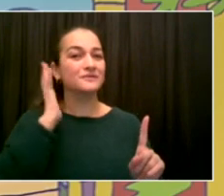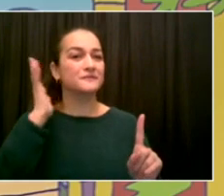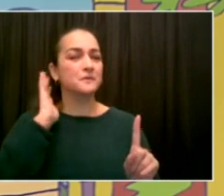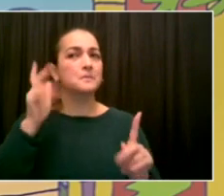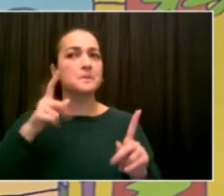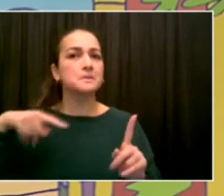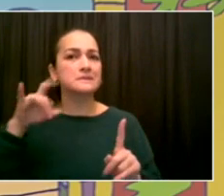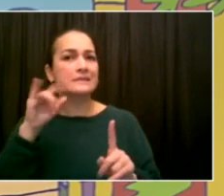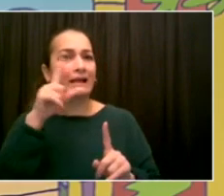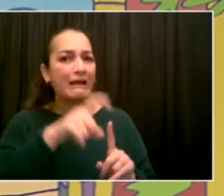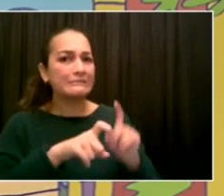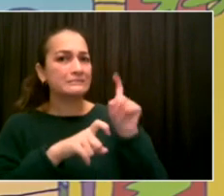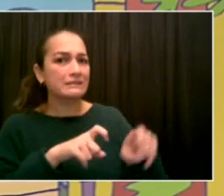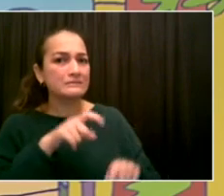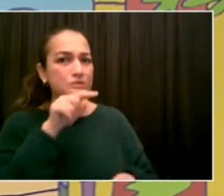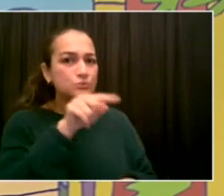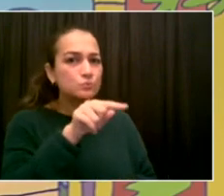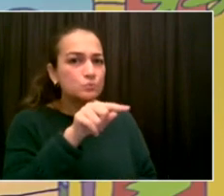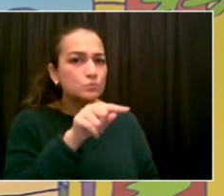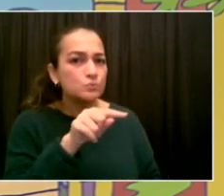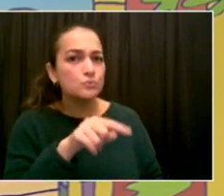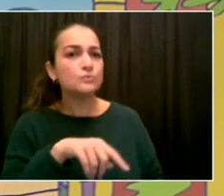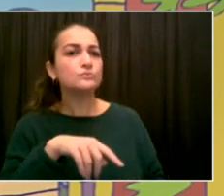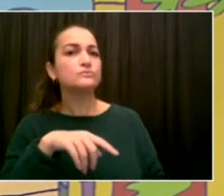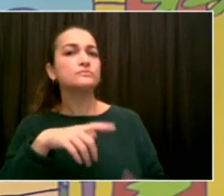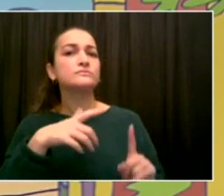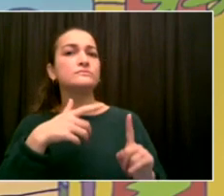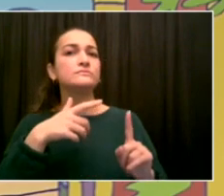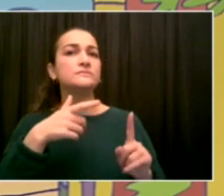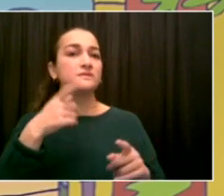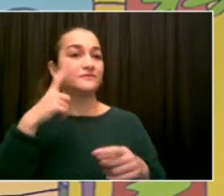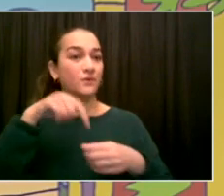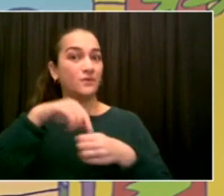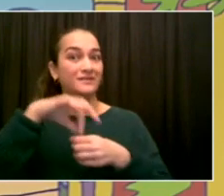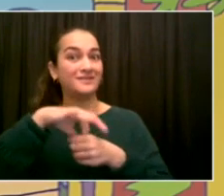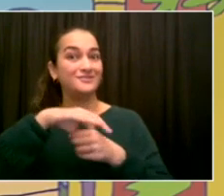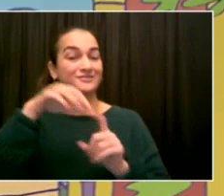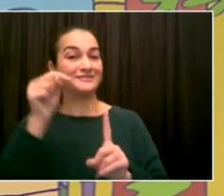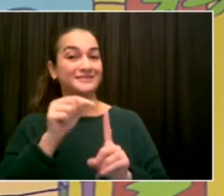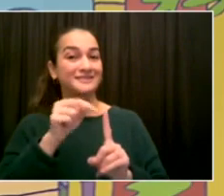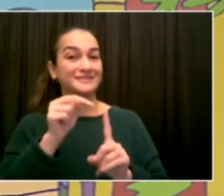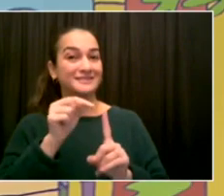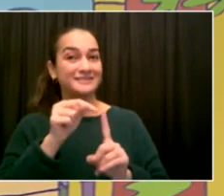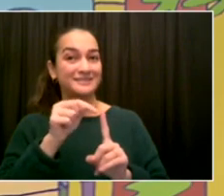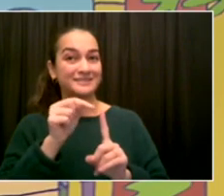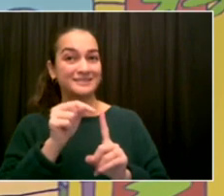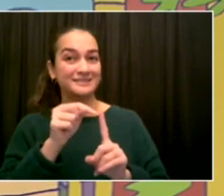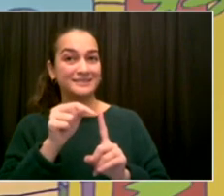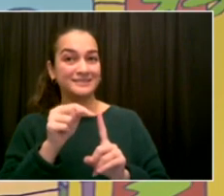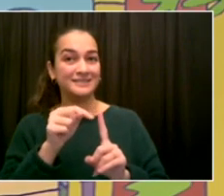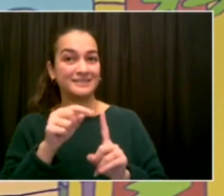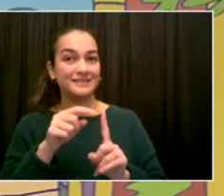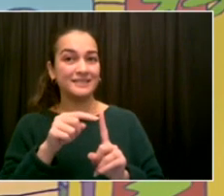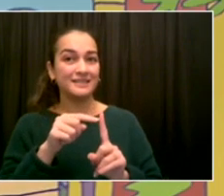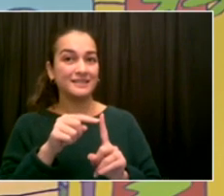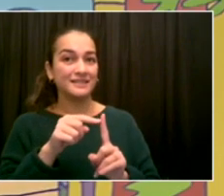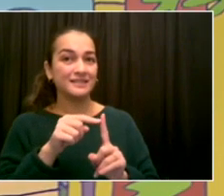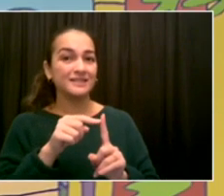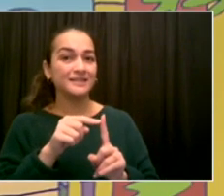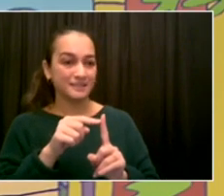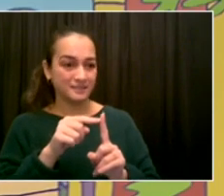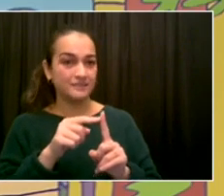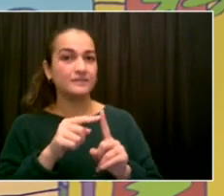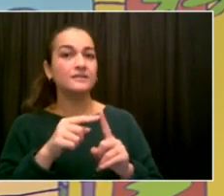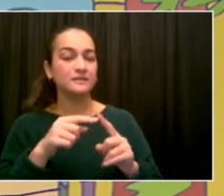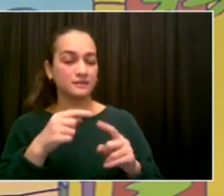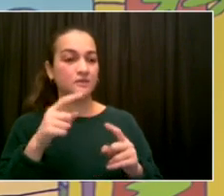the off-year schedule that it's on. Wanted to ask a different question along the same lines about partisan elections. New